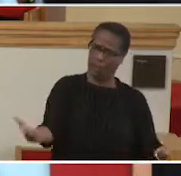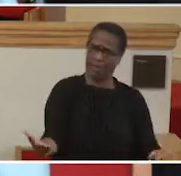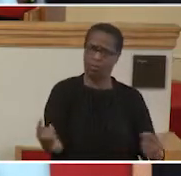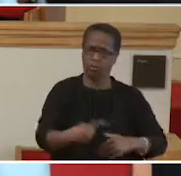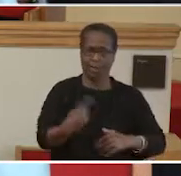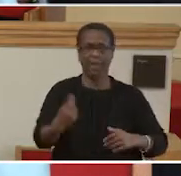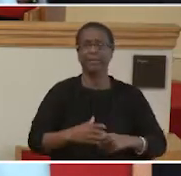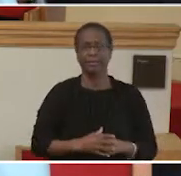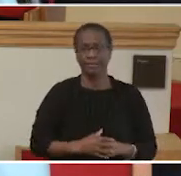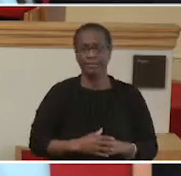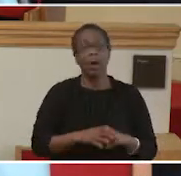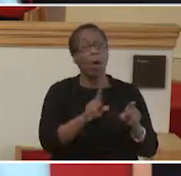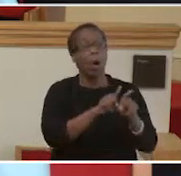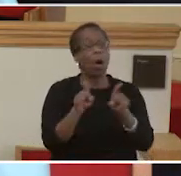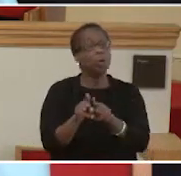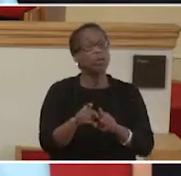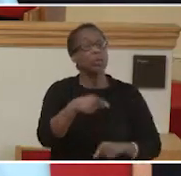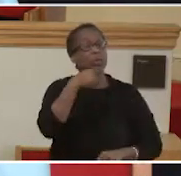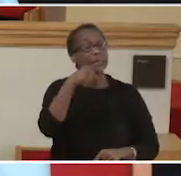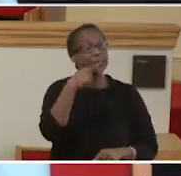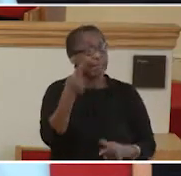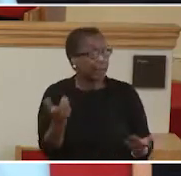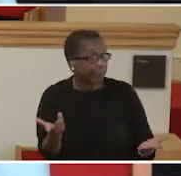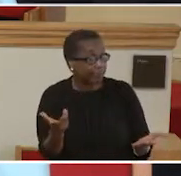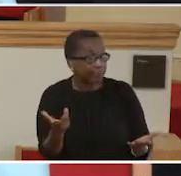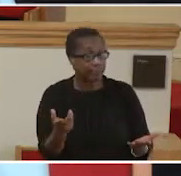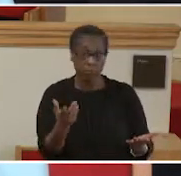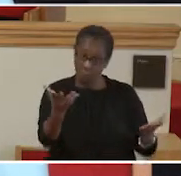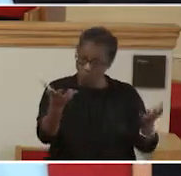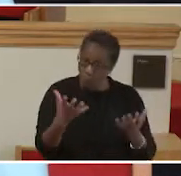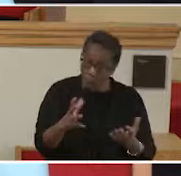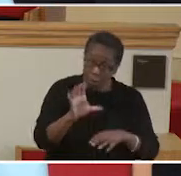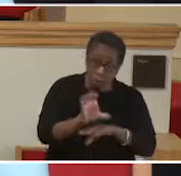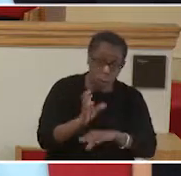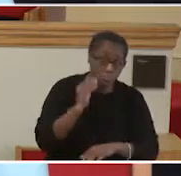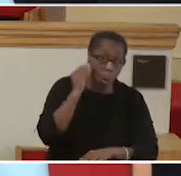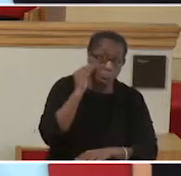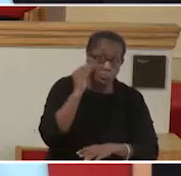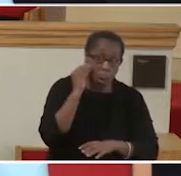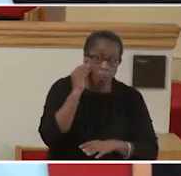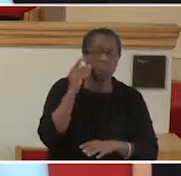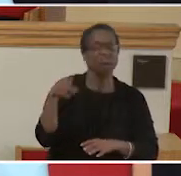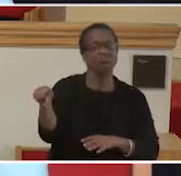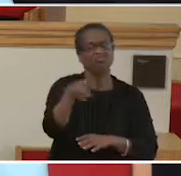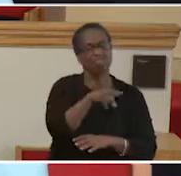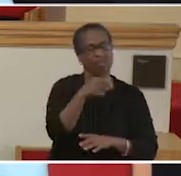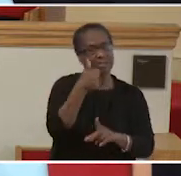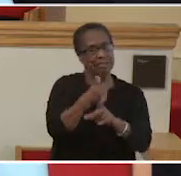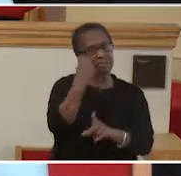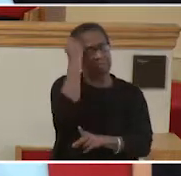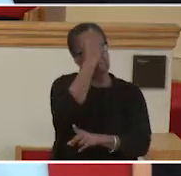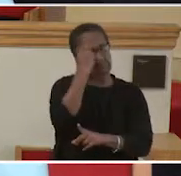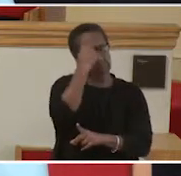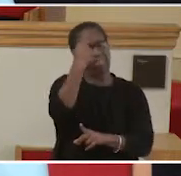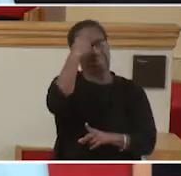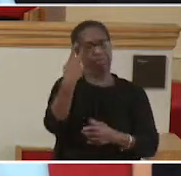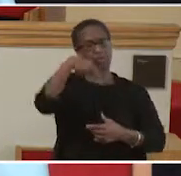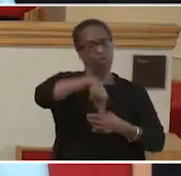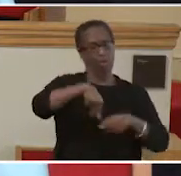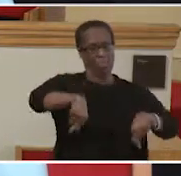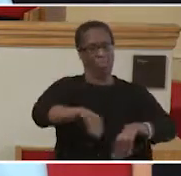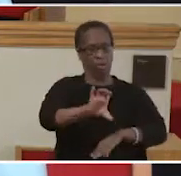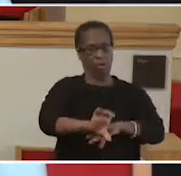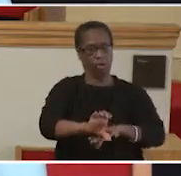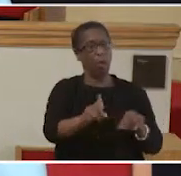today. We also say that if you're looking for a church home, we ask that you would consider Mount Olive. We also want to